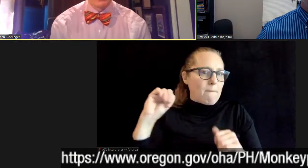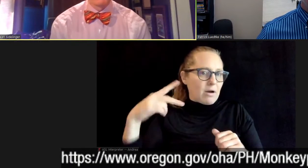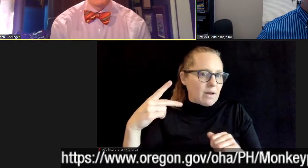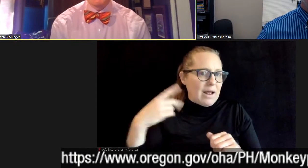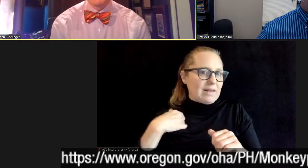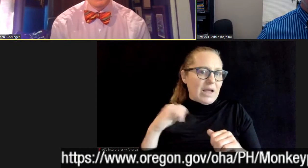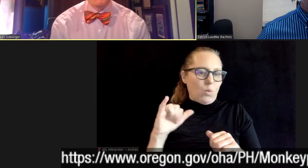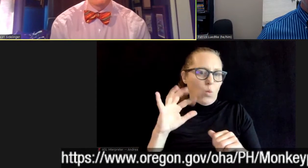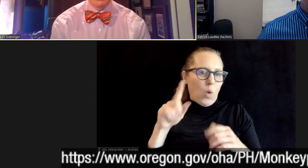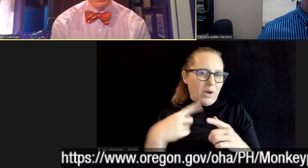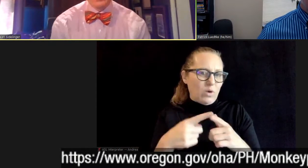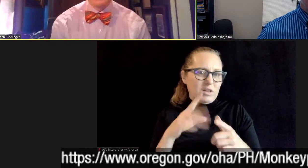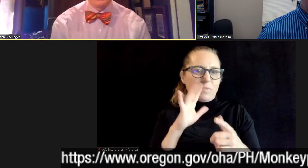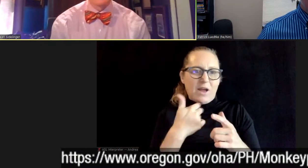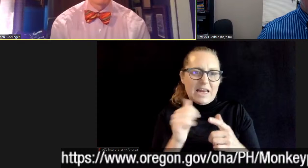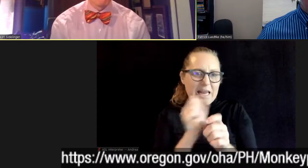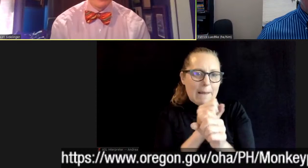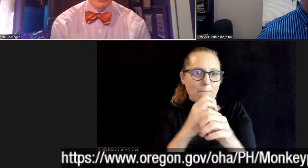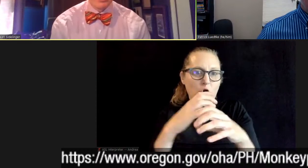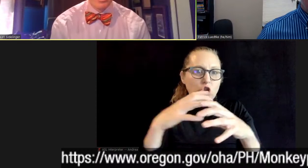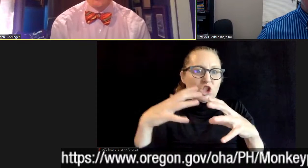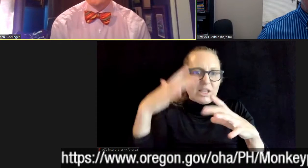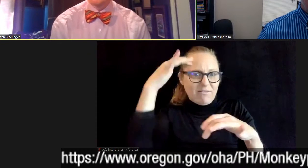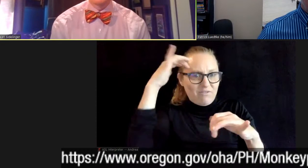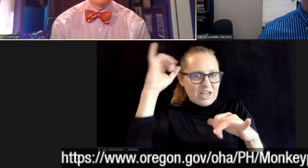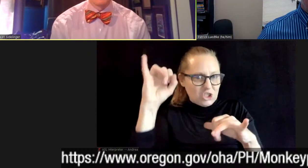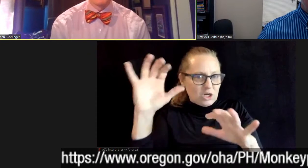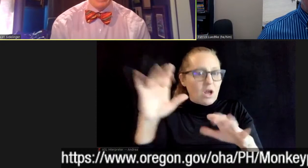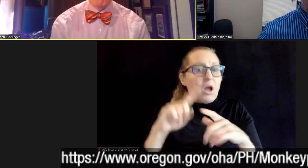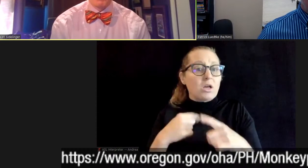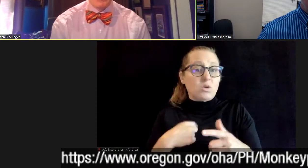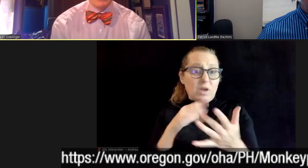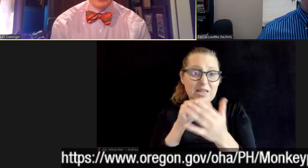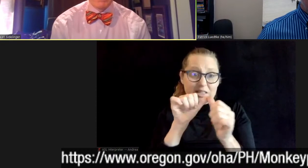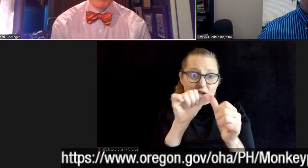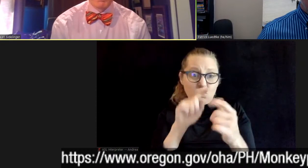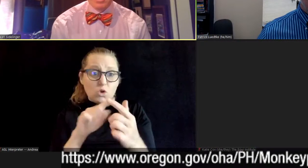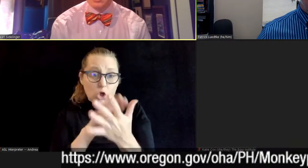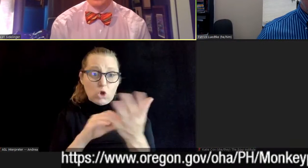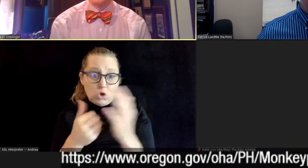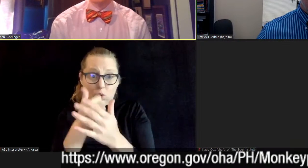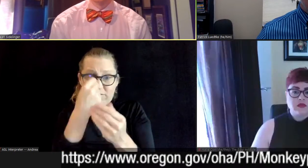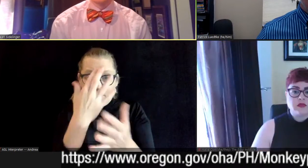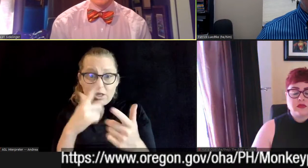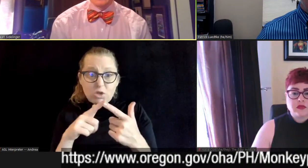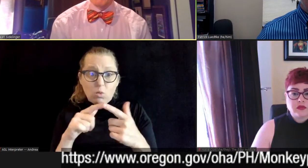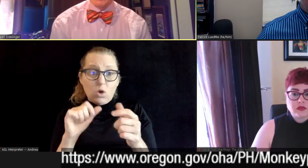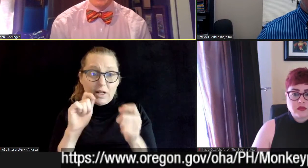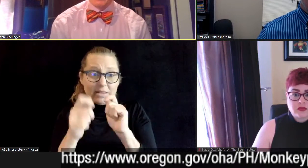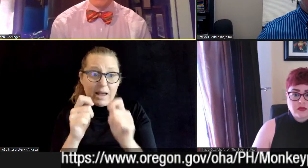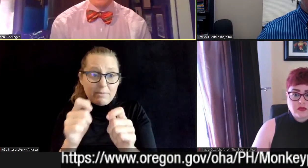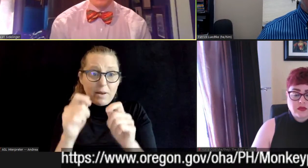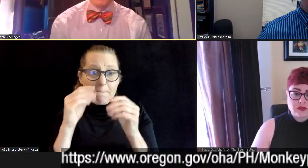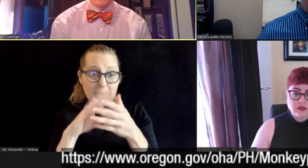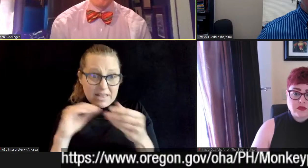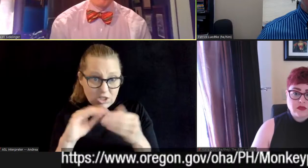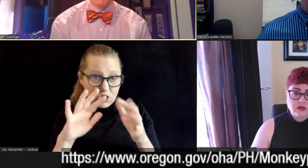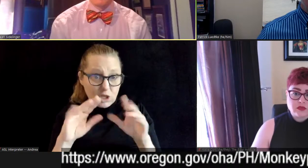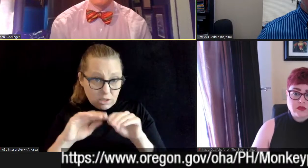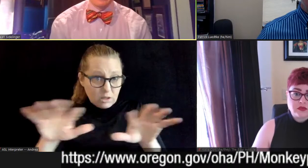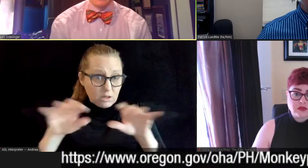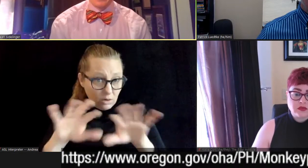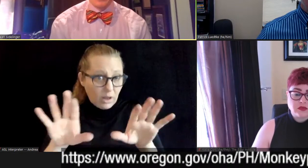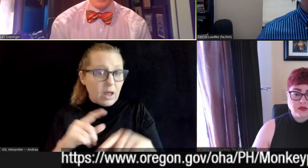infection, because we are continuing to learn new information. We'll continue to adapt our messaging. Certainly, let me start with